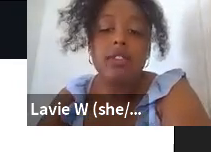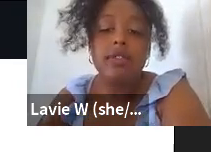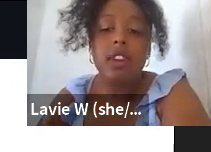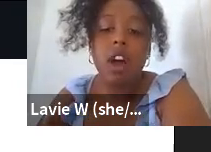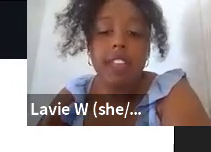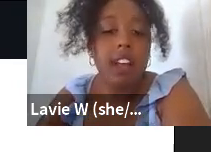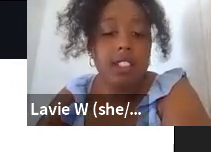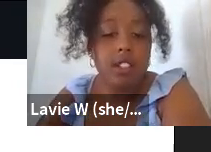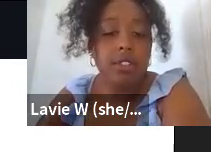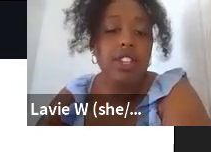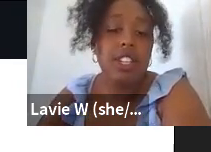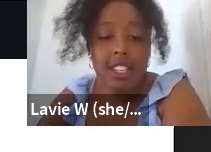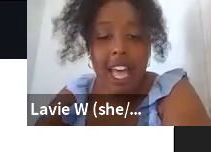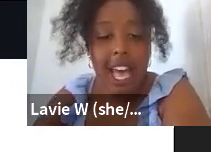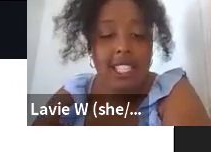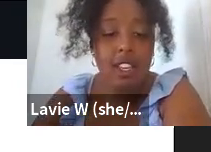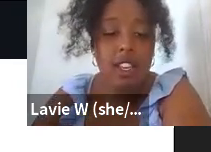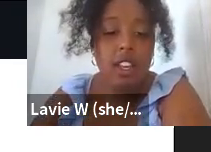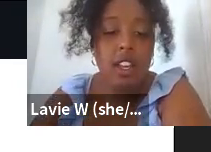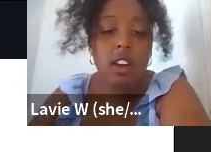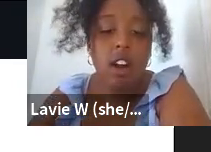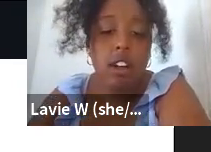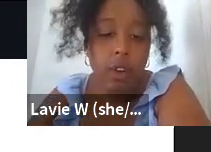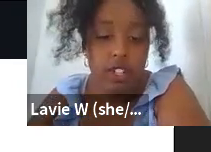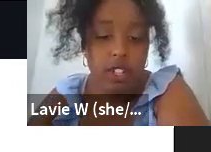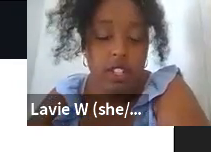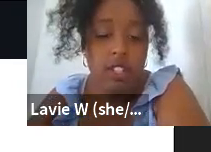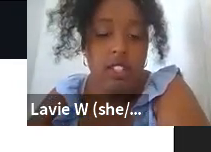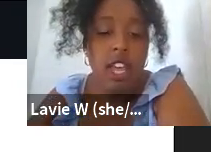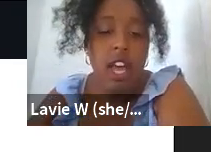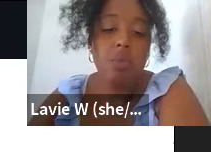part of that consideration is asking the